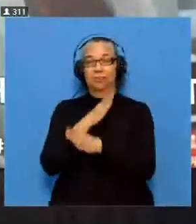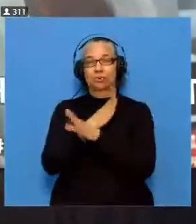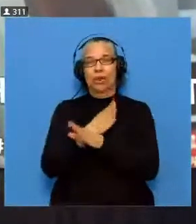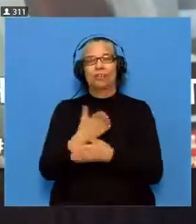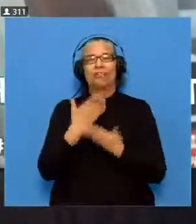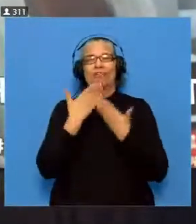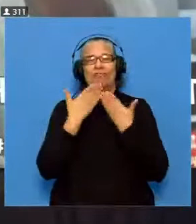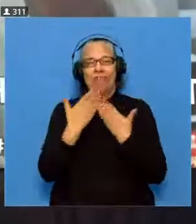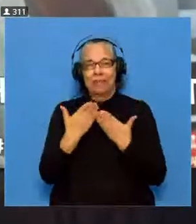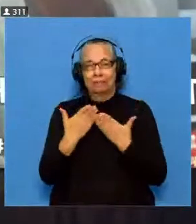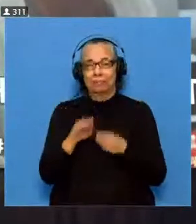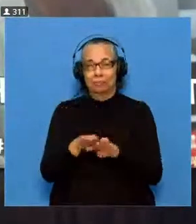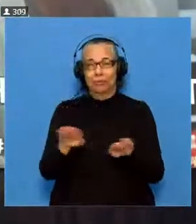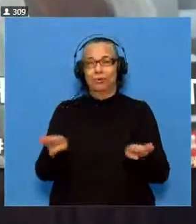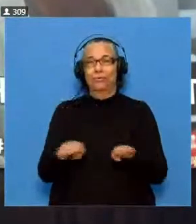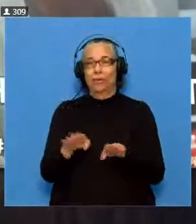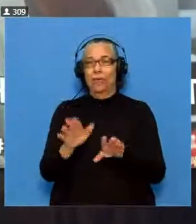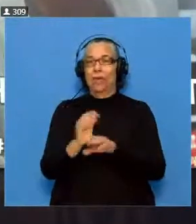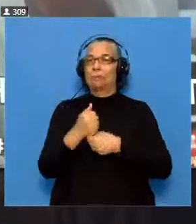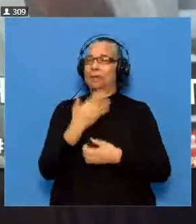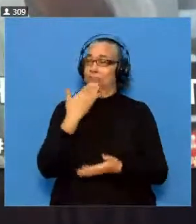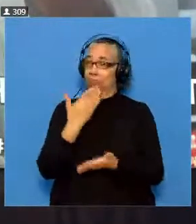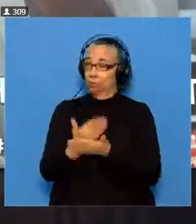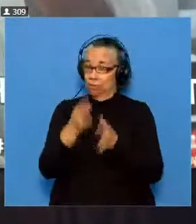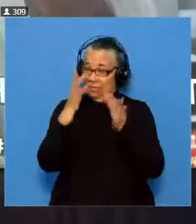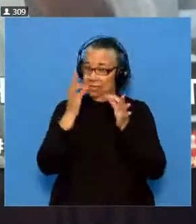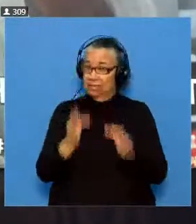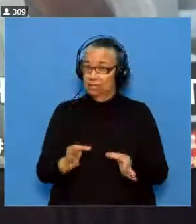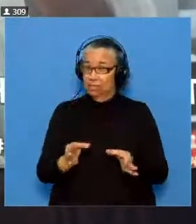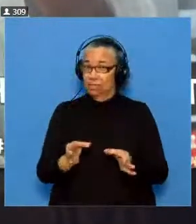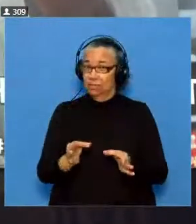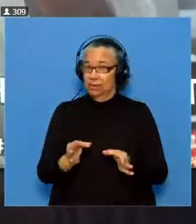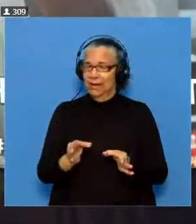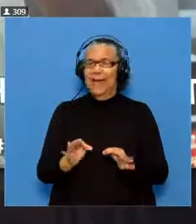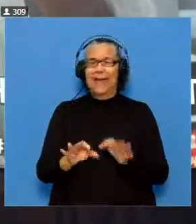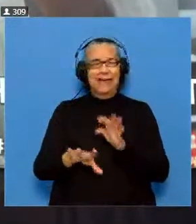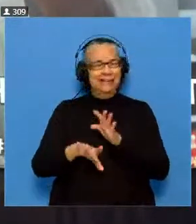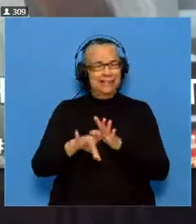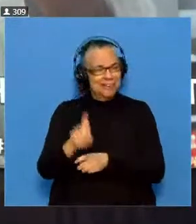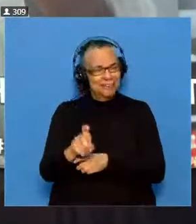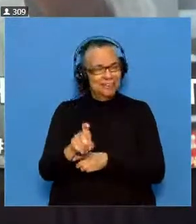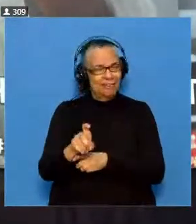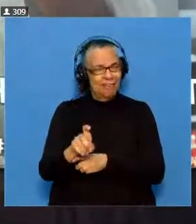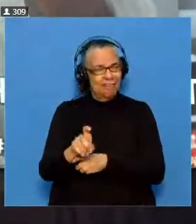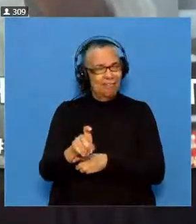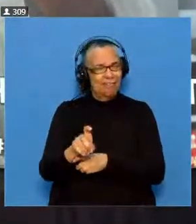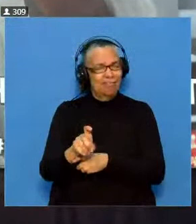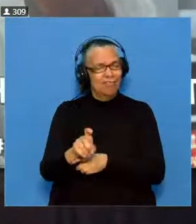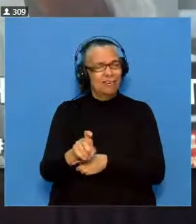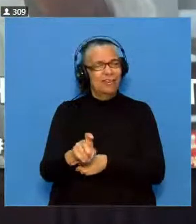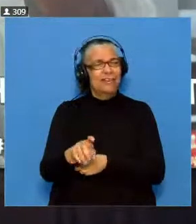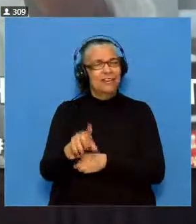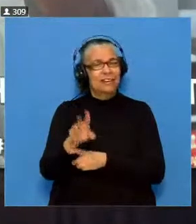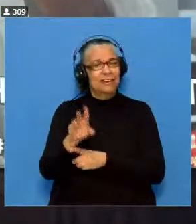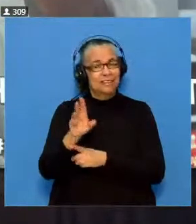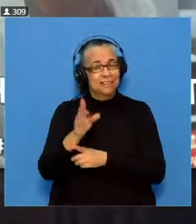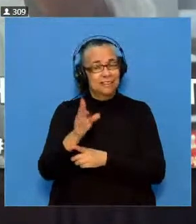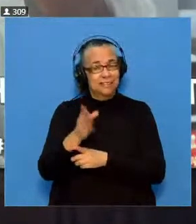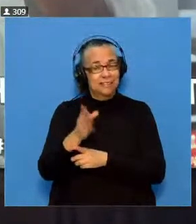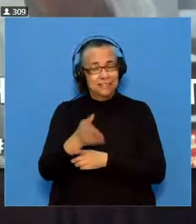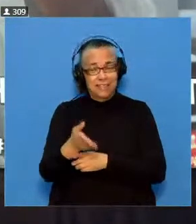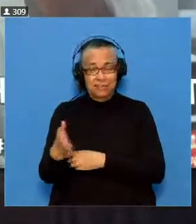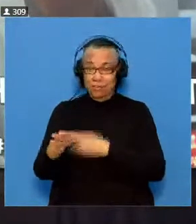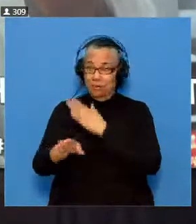responsible decisions and taking the necessary precautions to protect themselves and their families. Generally, we've